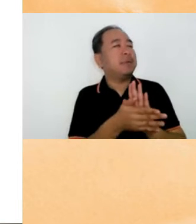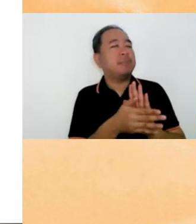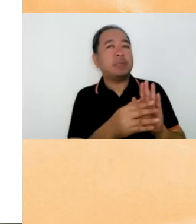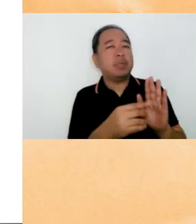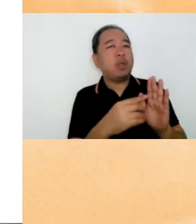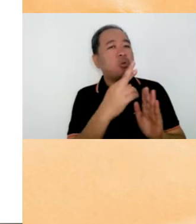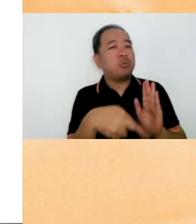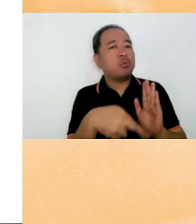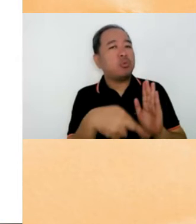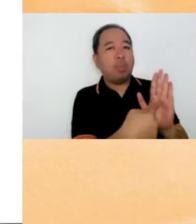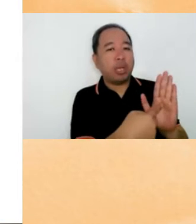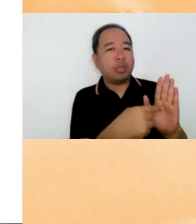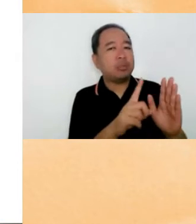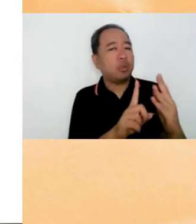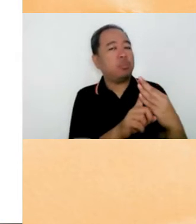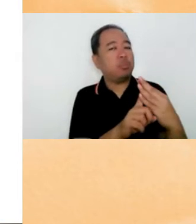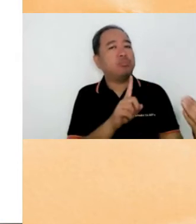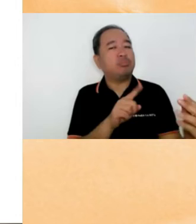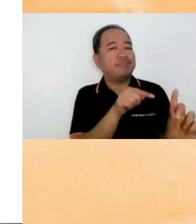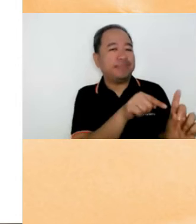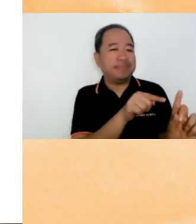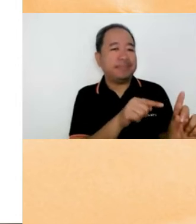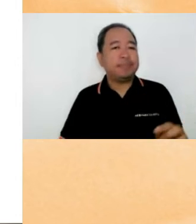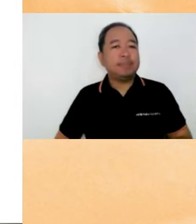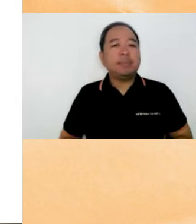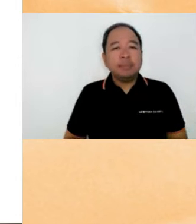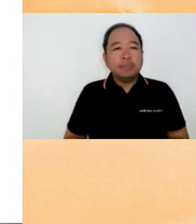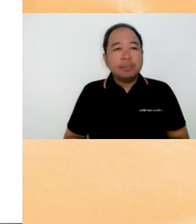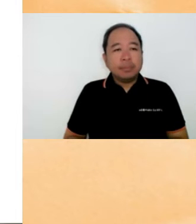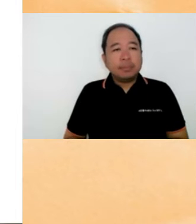What are the deterrents to identity in the context of